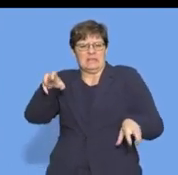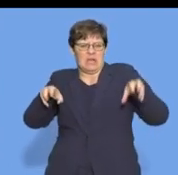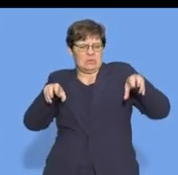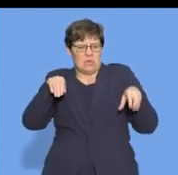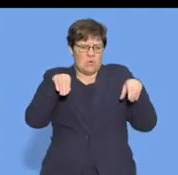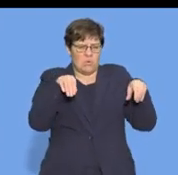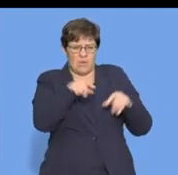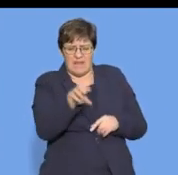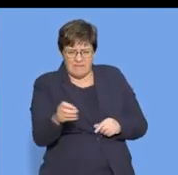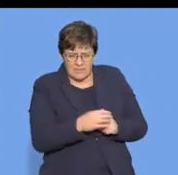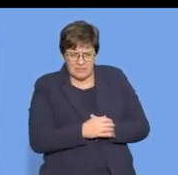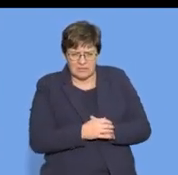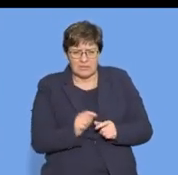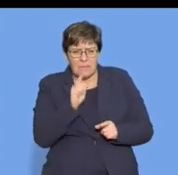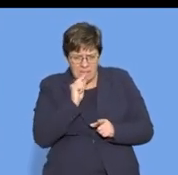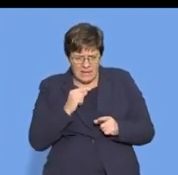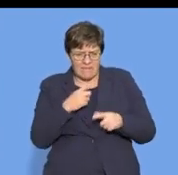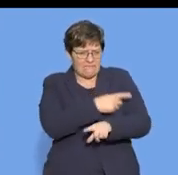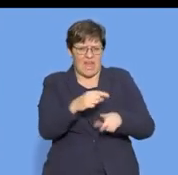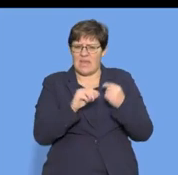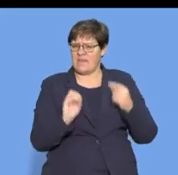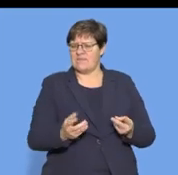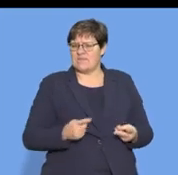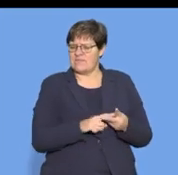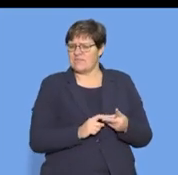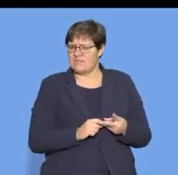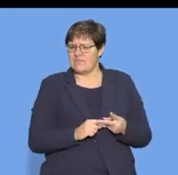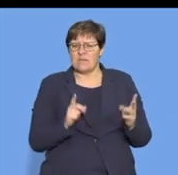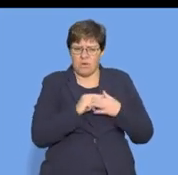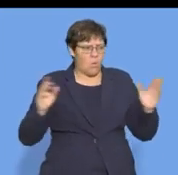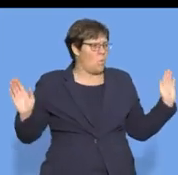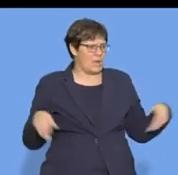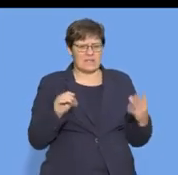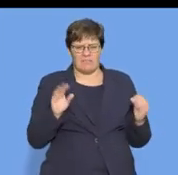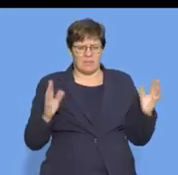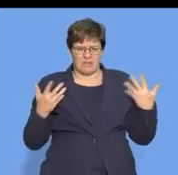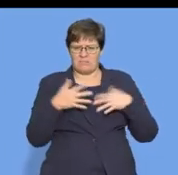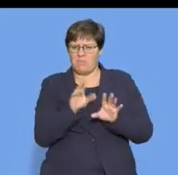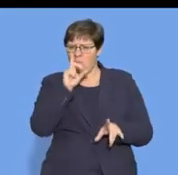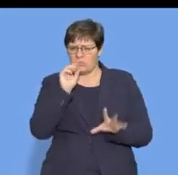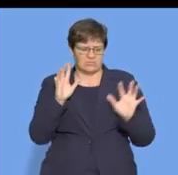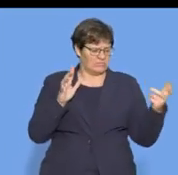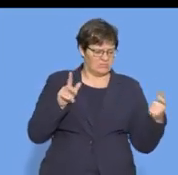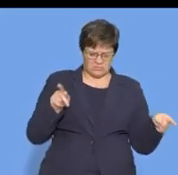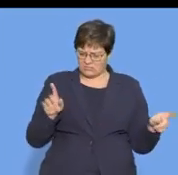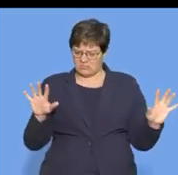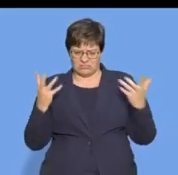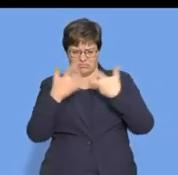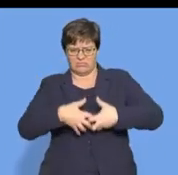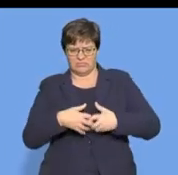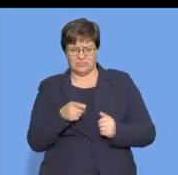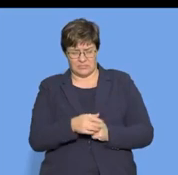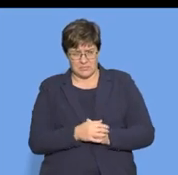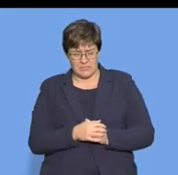skeletal structure, yet it had feathers and it had wings, which is more bird-like.